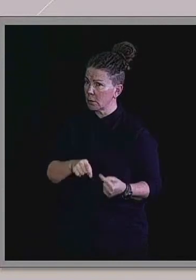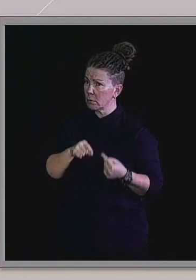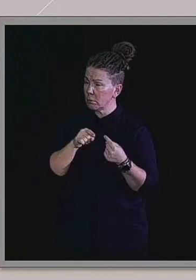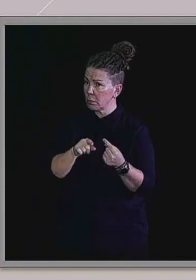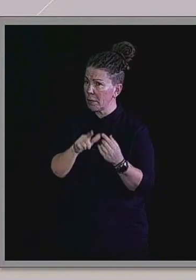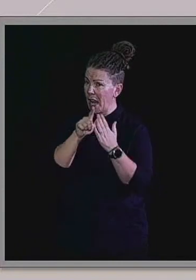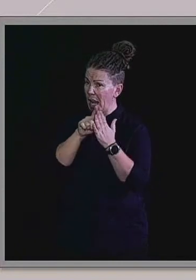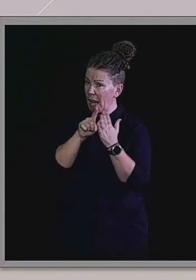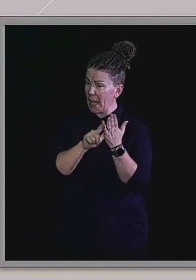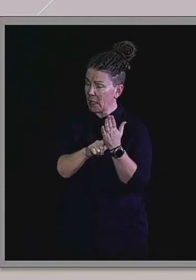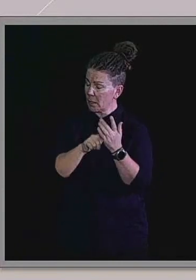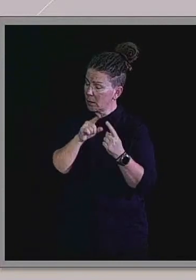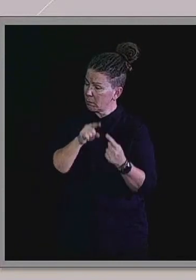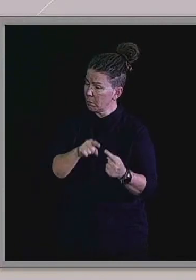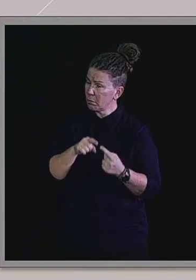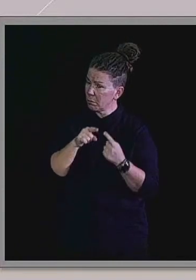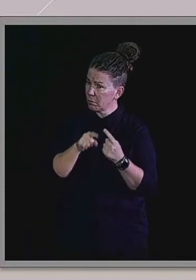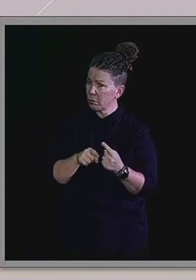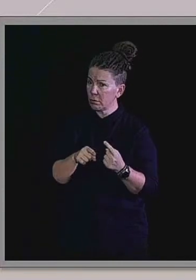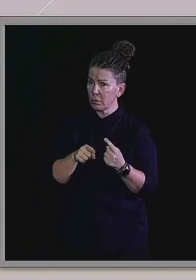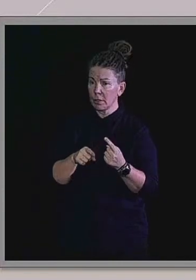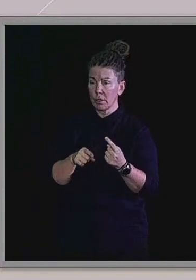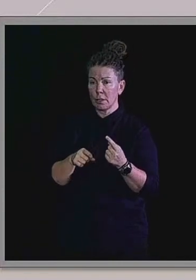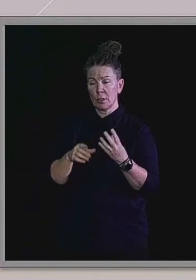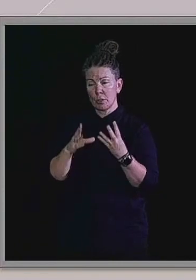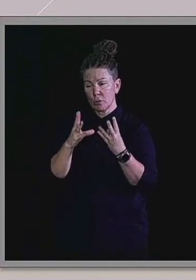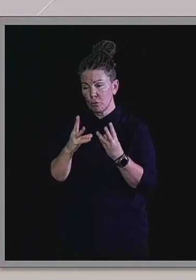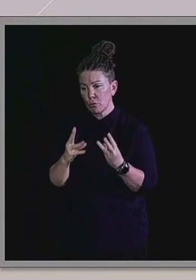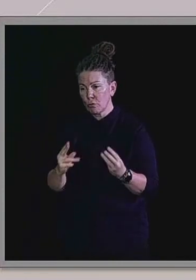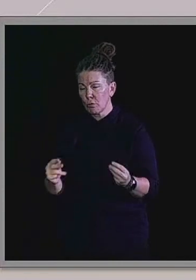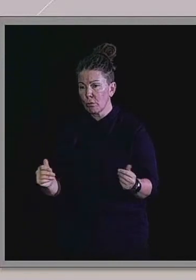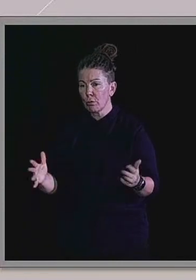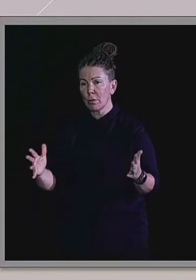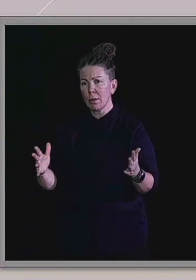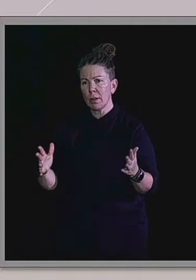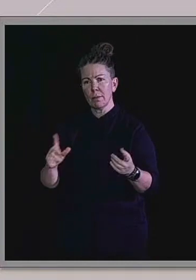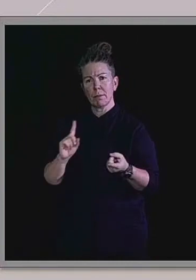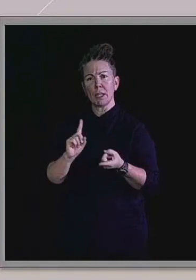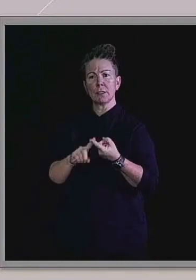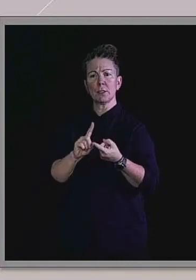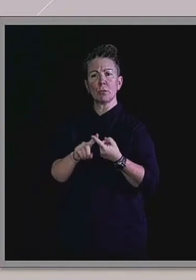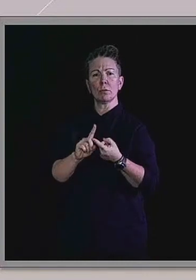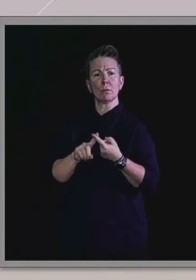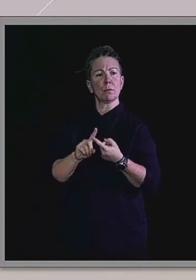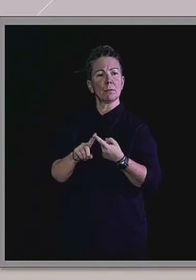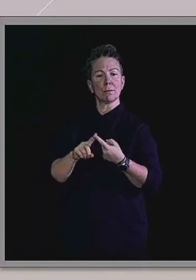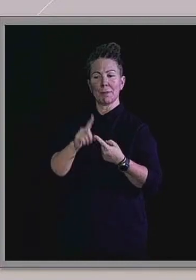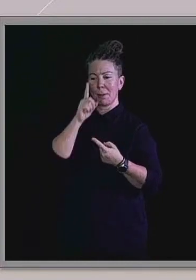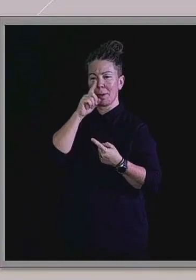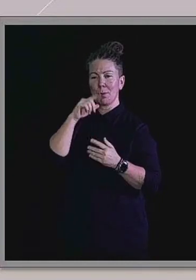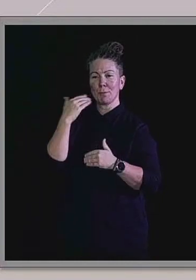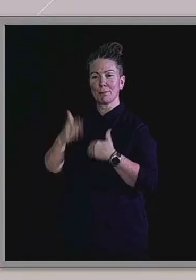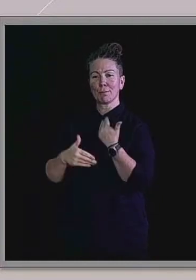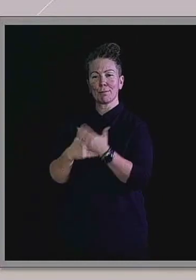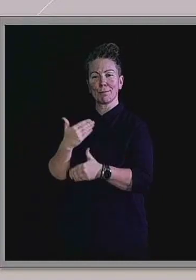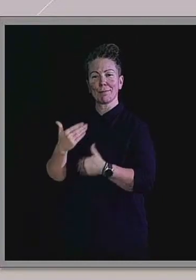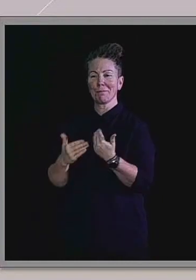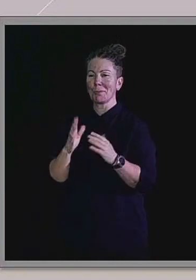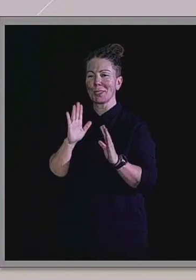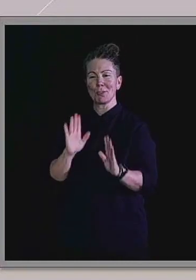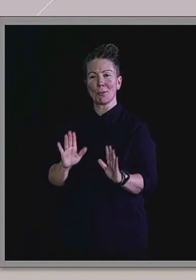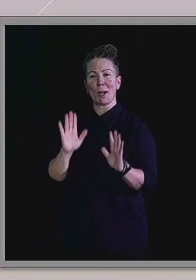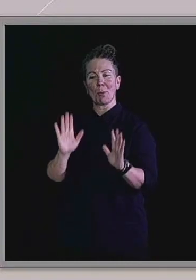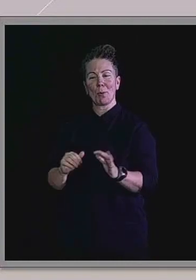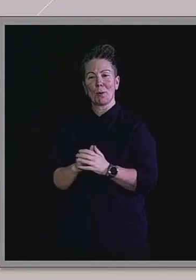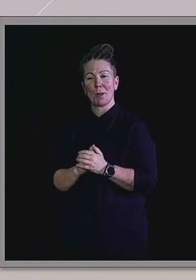which has drained their resources and their time and everything else, they've still been getting on with it, which has been incredible. And one of the amazing things